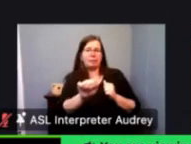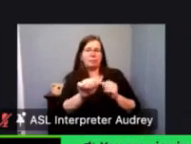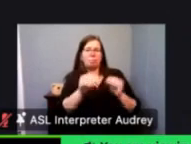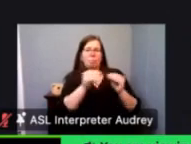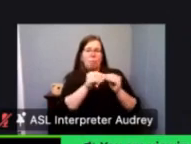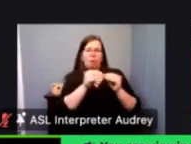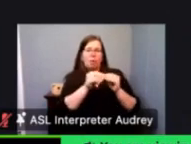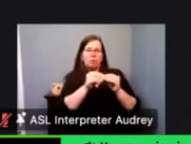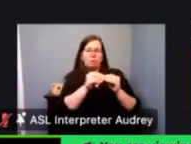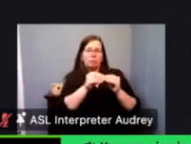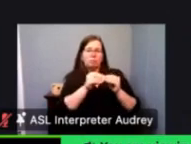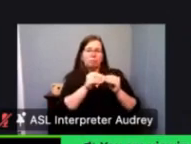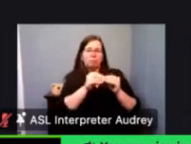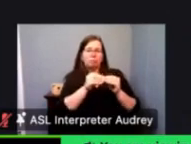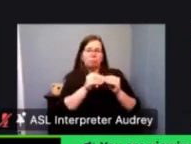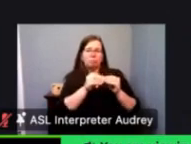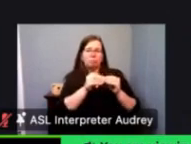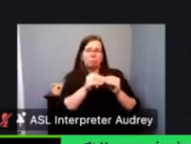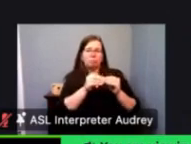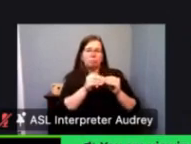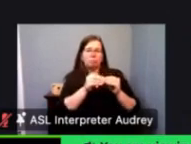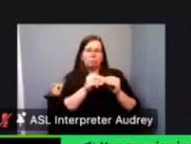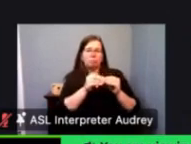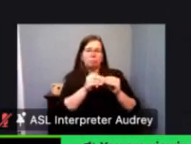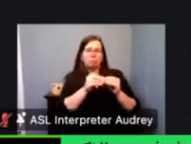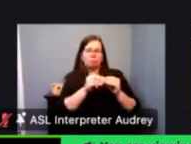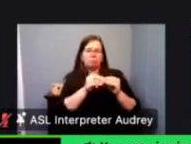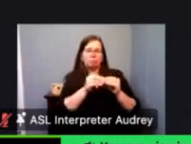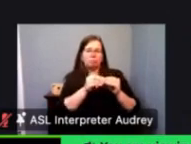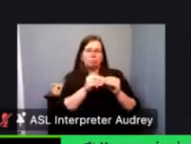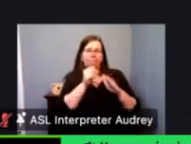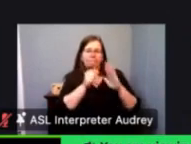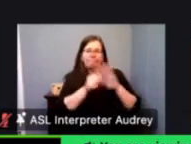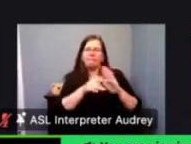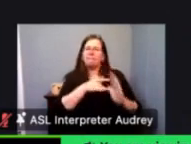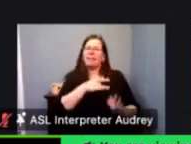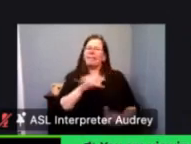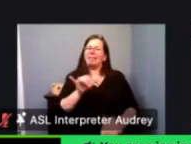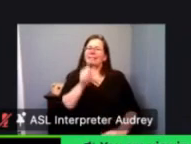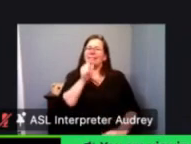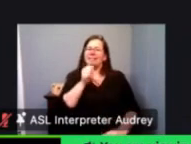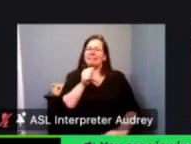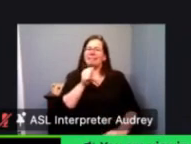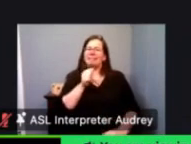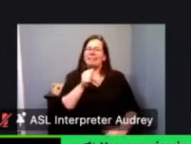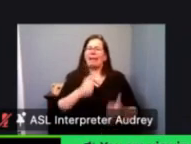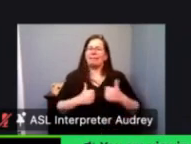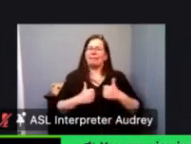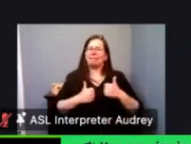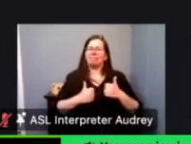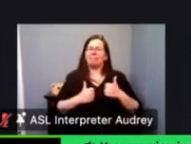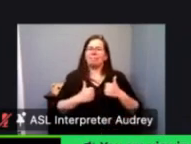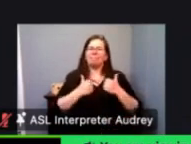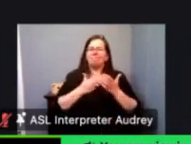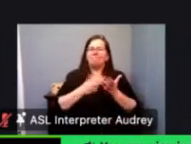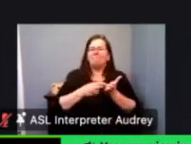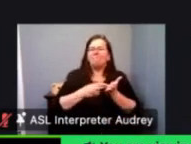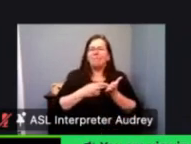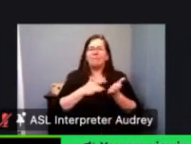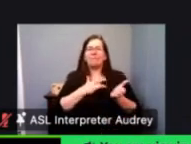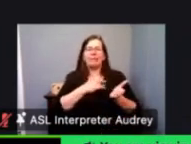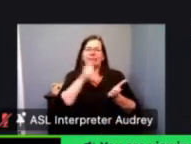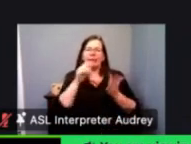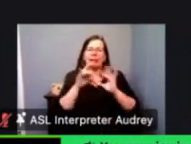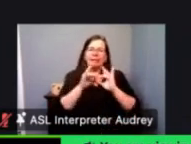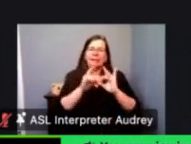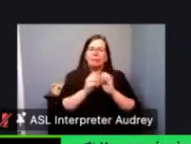apparent, they've said that they've had that feeling of living a lie and not being connected to the community, not